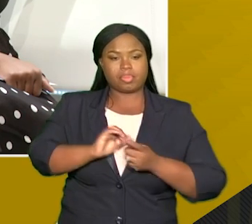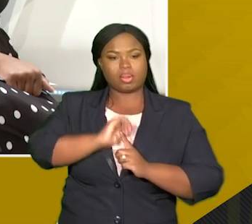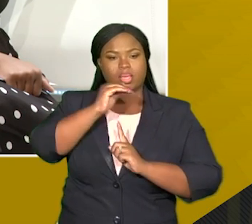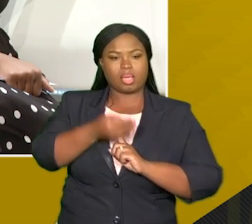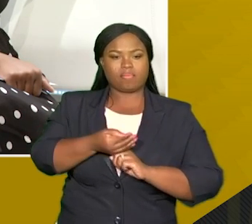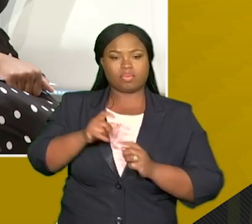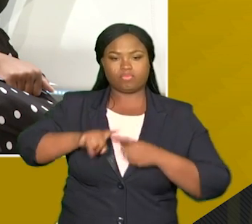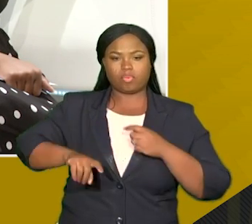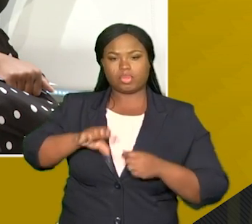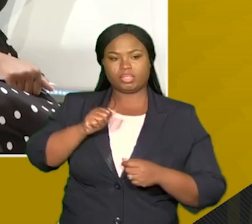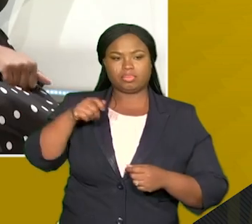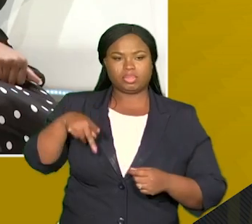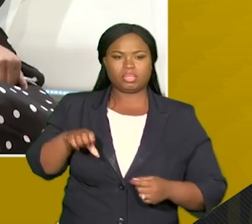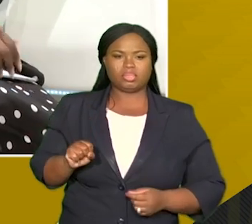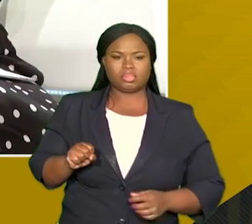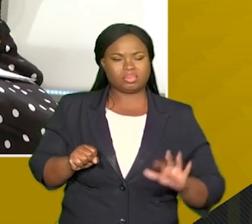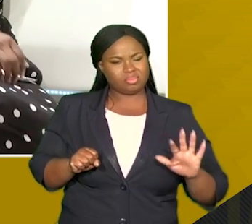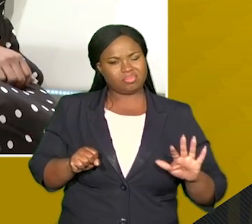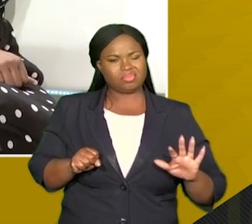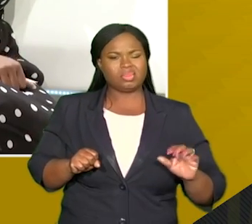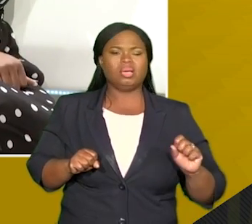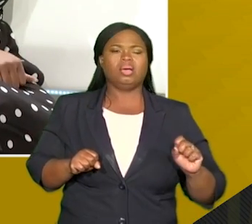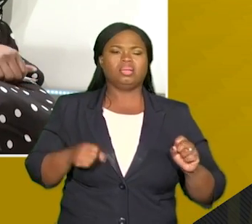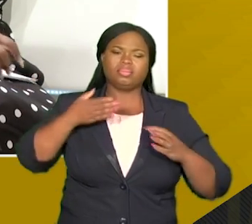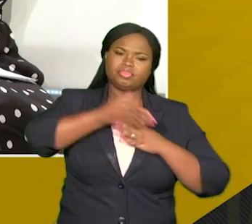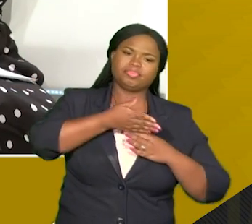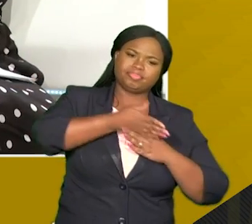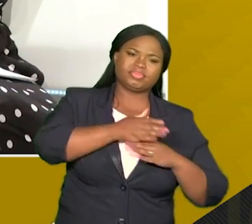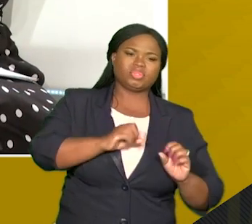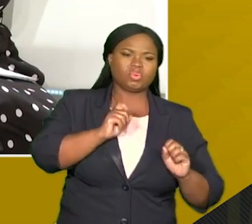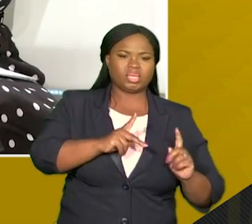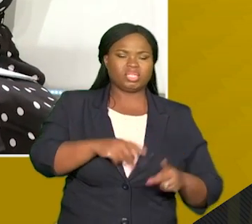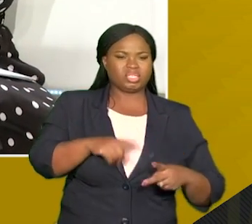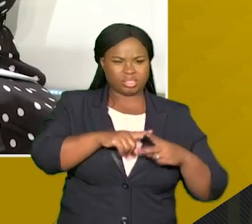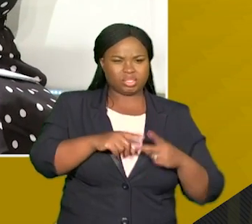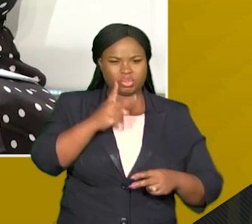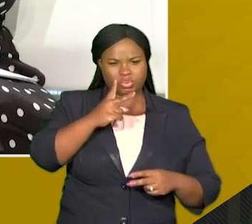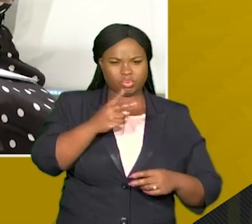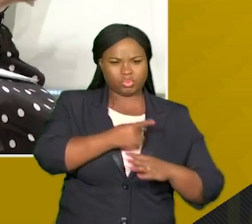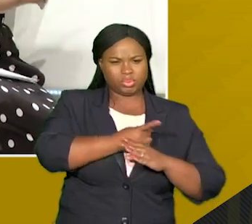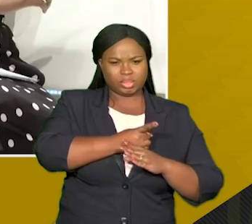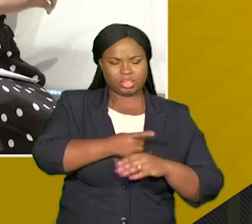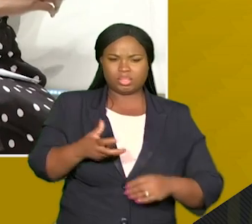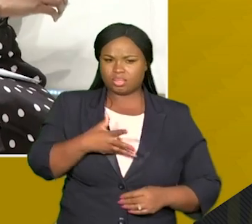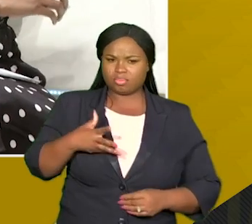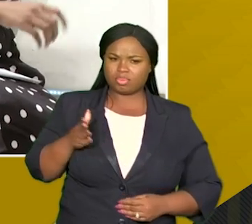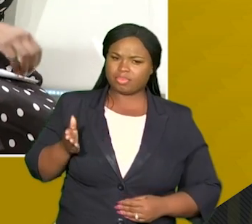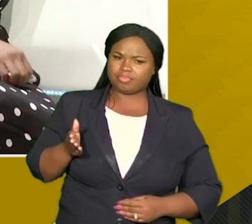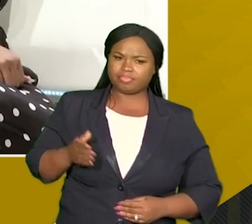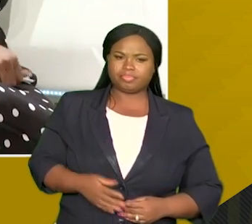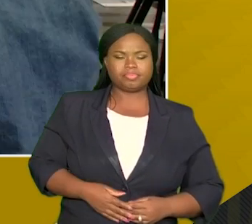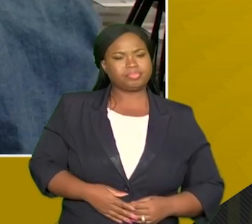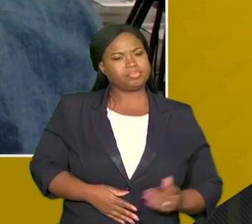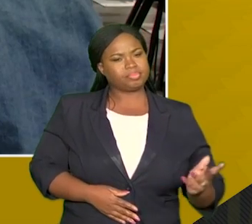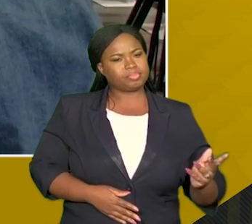the SAPS. But we've got this relationship. All right, Brigadier, can you give us 2 seconds so we can bring in Mama Daphne? Yeah. Mama